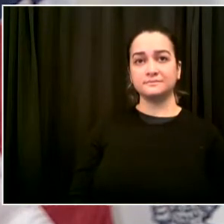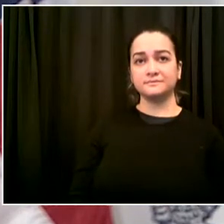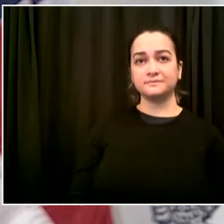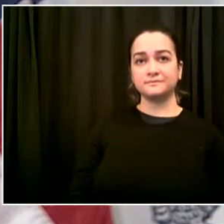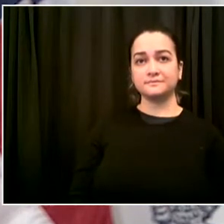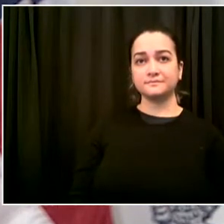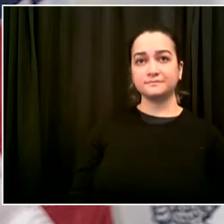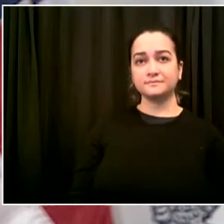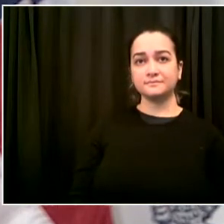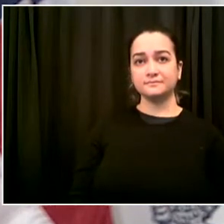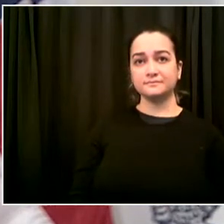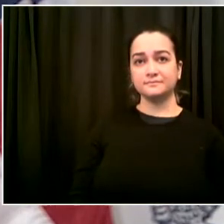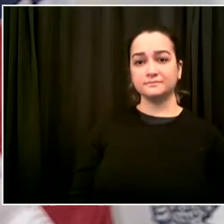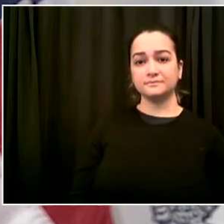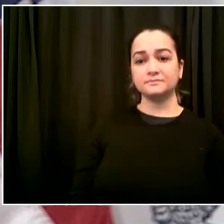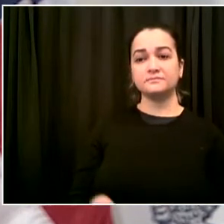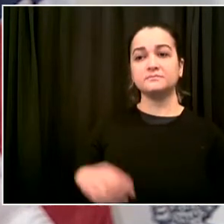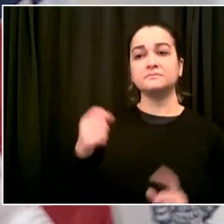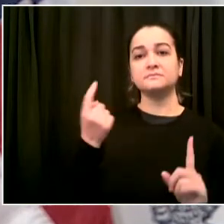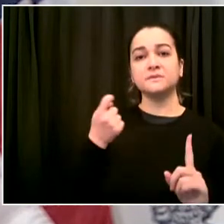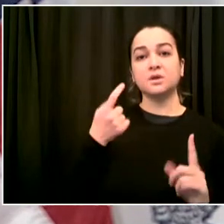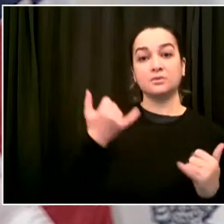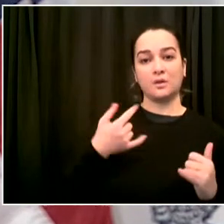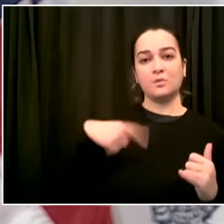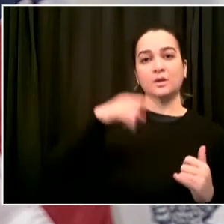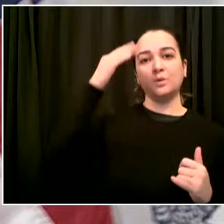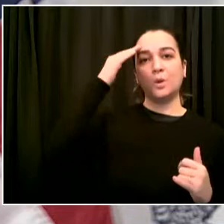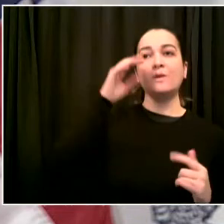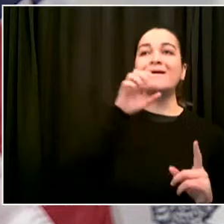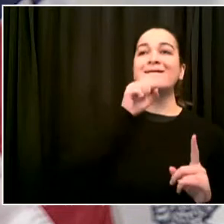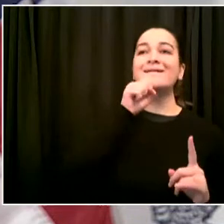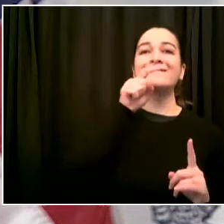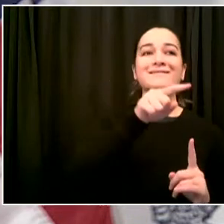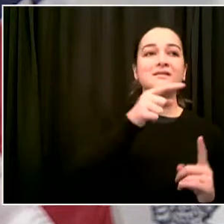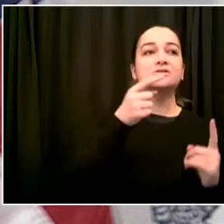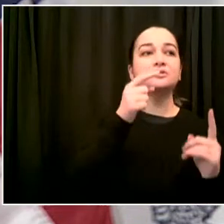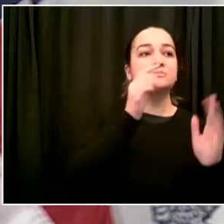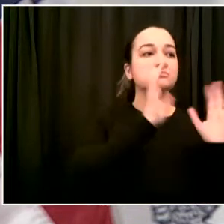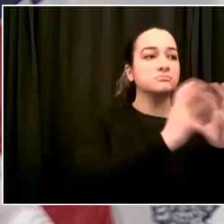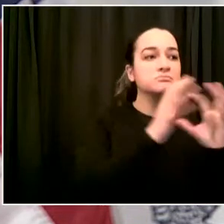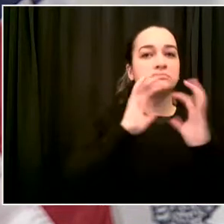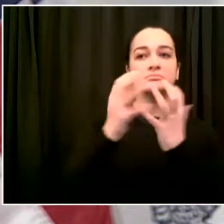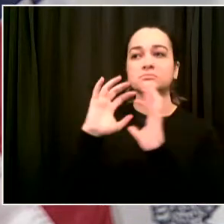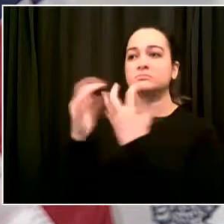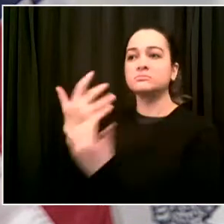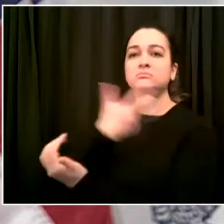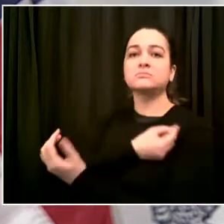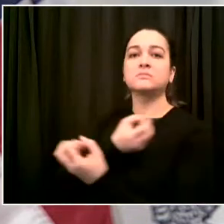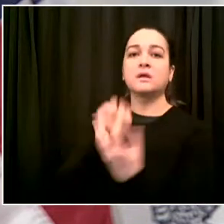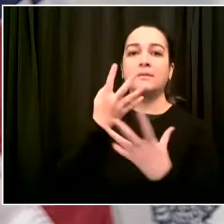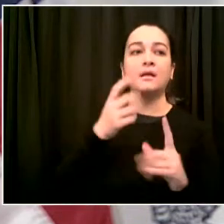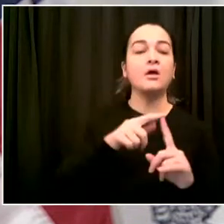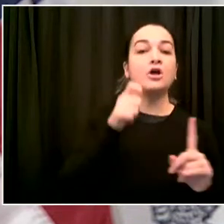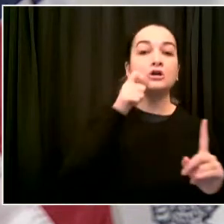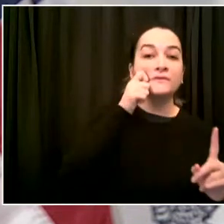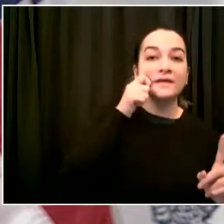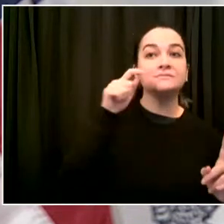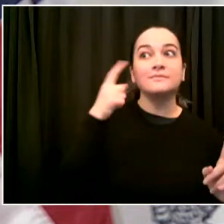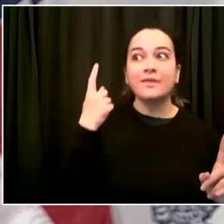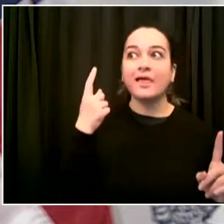broad data, and obviously things evolve even month to month. But here's the basics. The city as a whole,